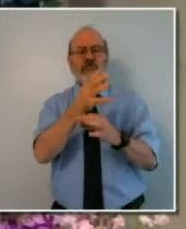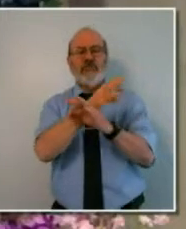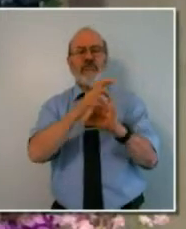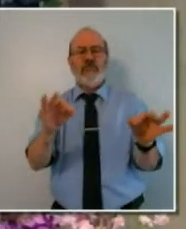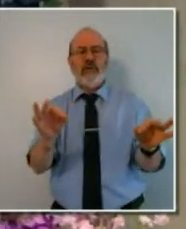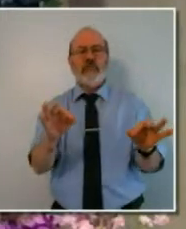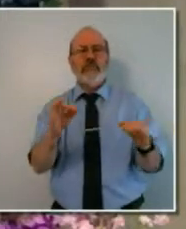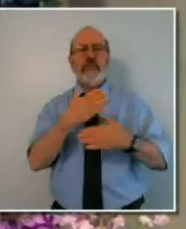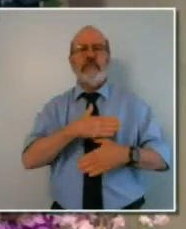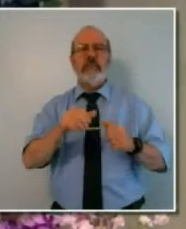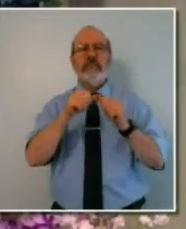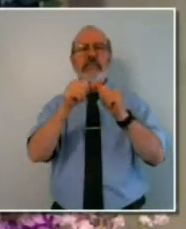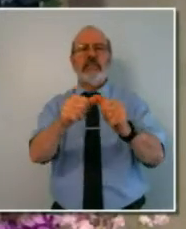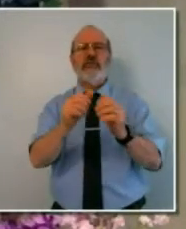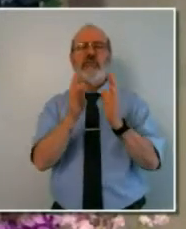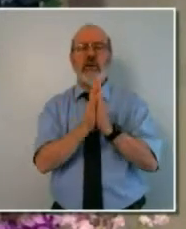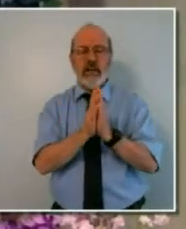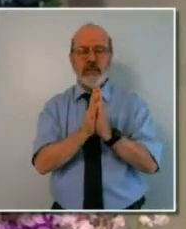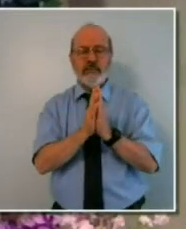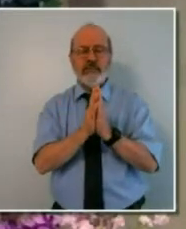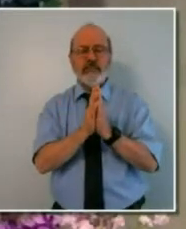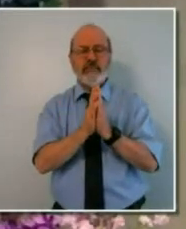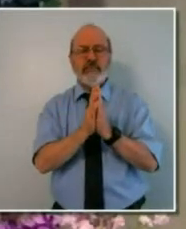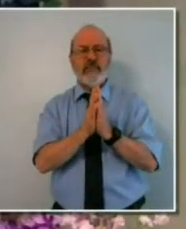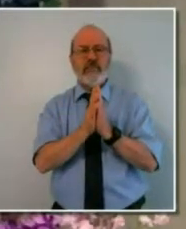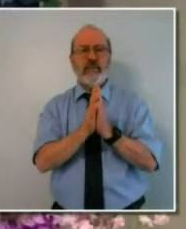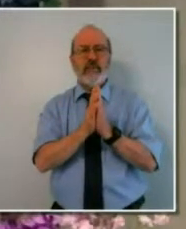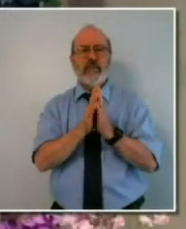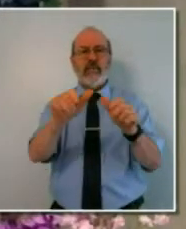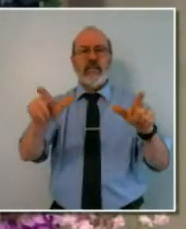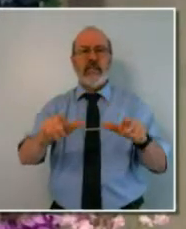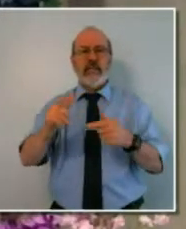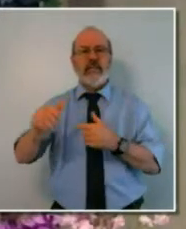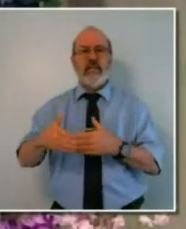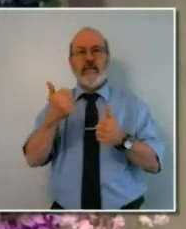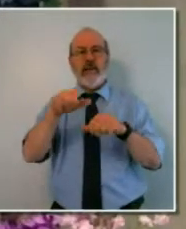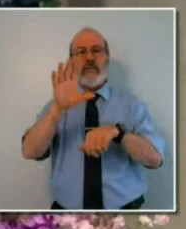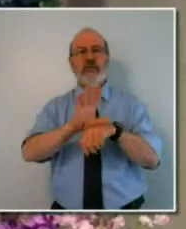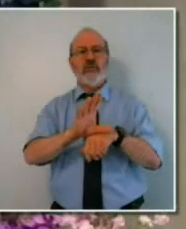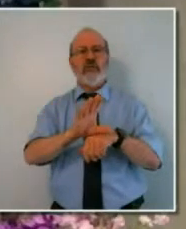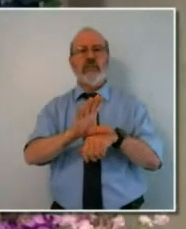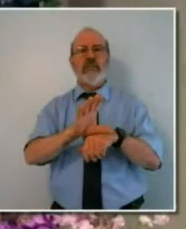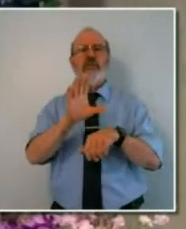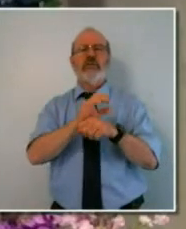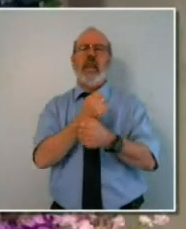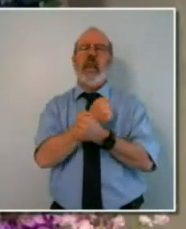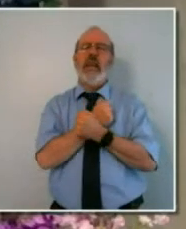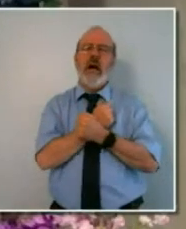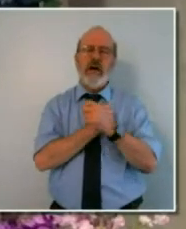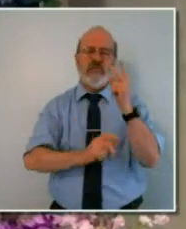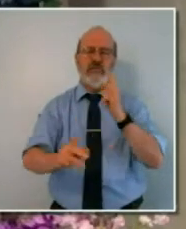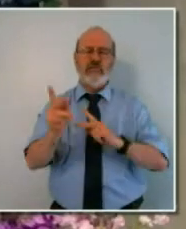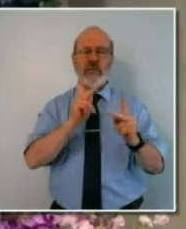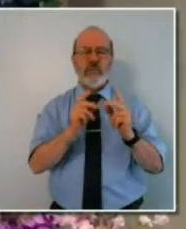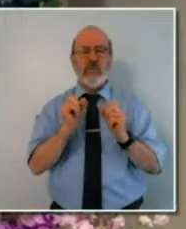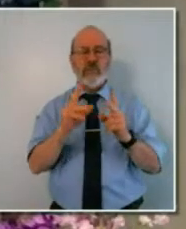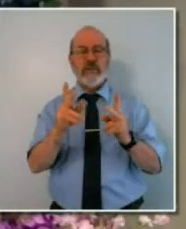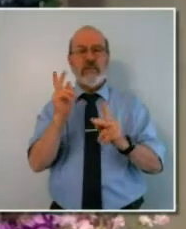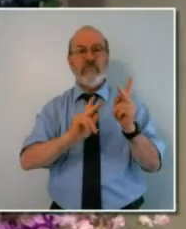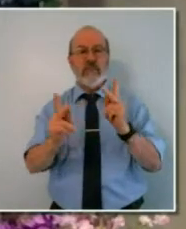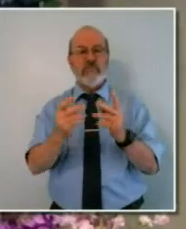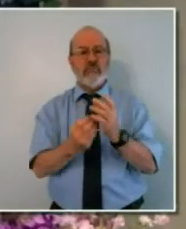Please continue to pray. Like Lakeside Baptist Church is a church that loves people. It allows individuals to